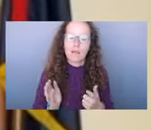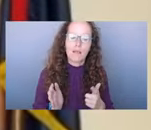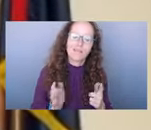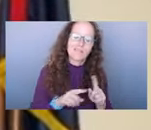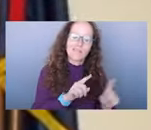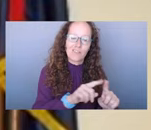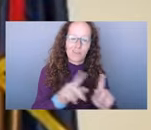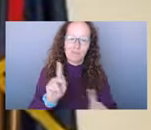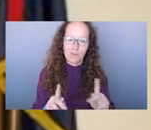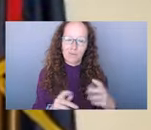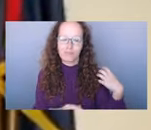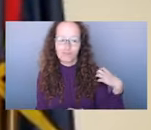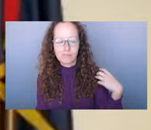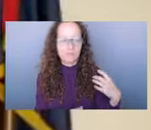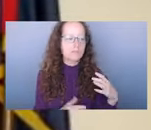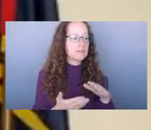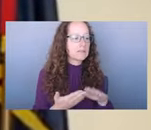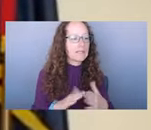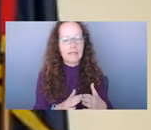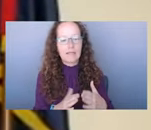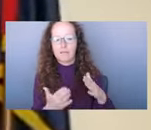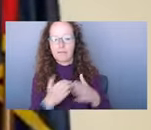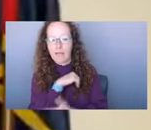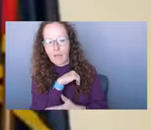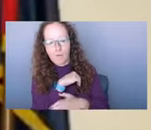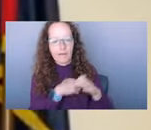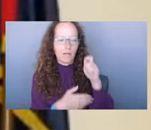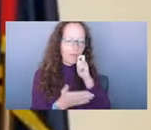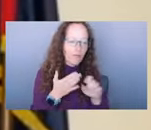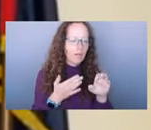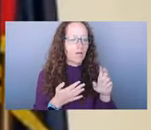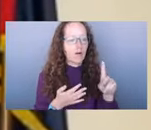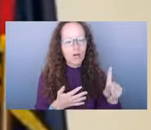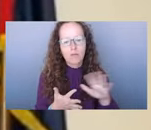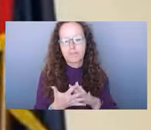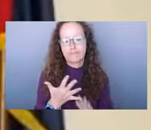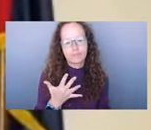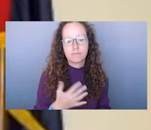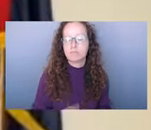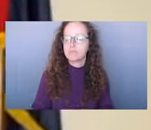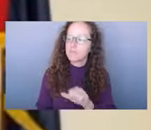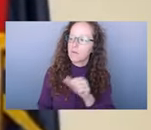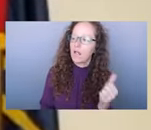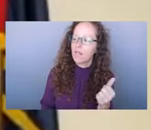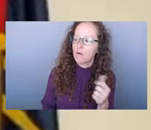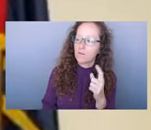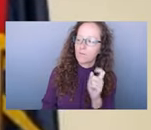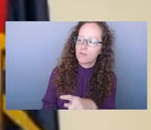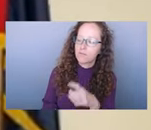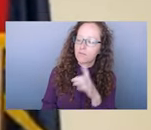clerk. So another question from the chat is related to the ballots themselves. And Dan is curious, is